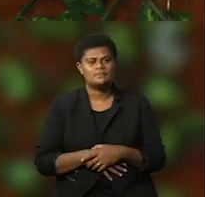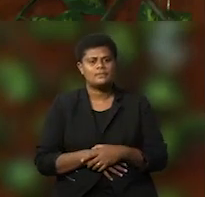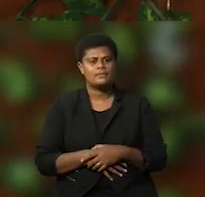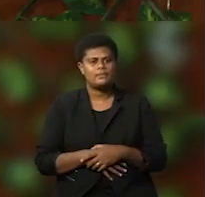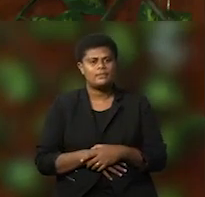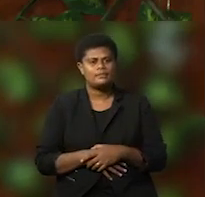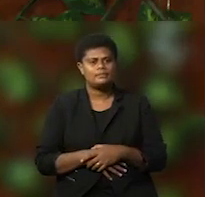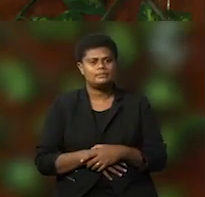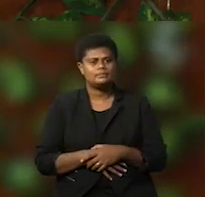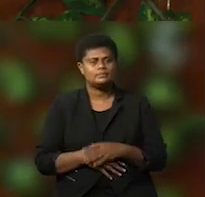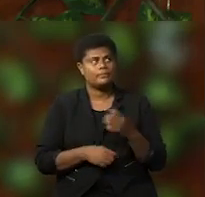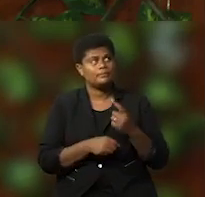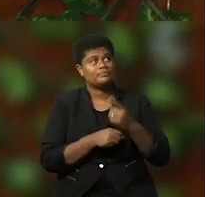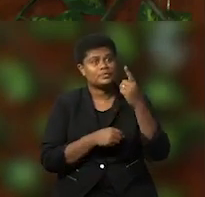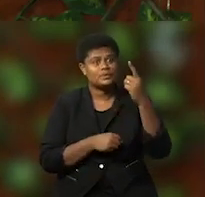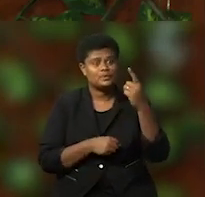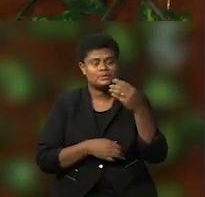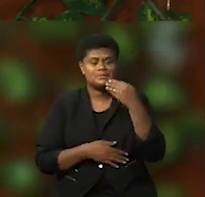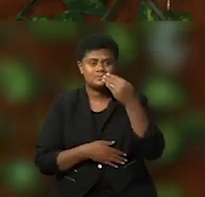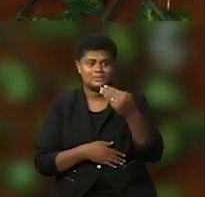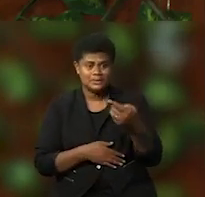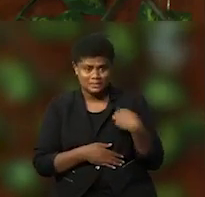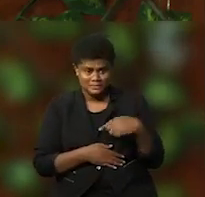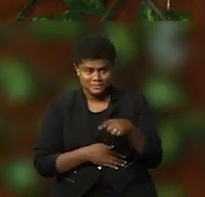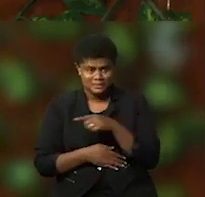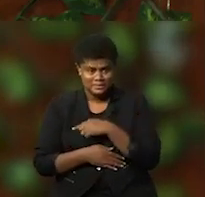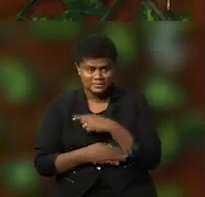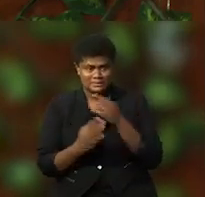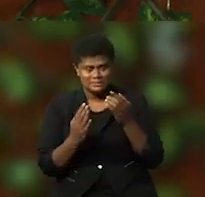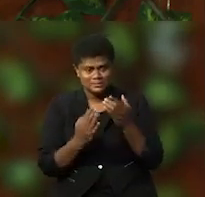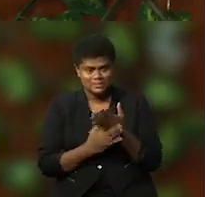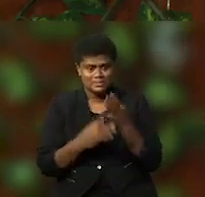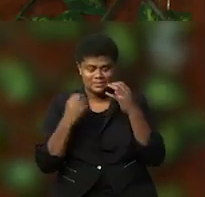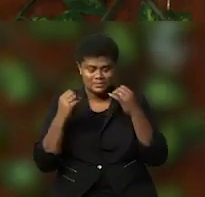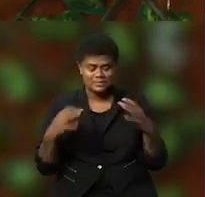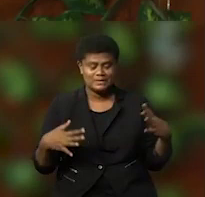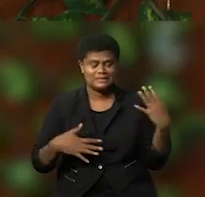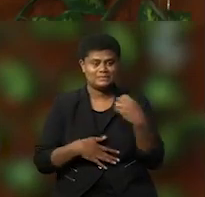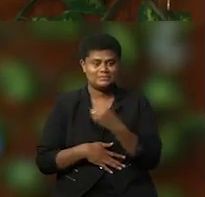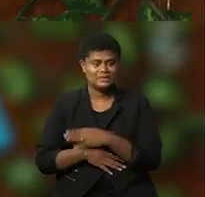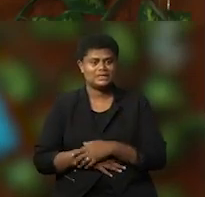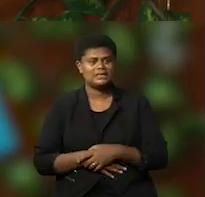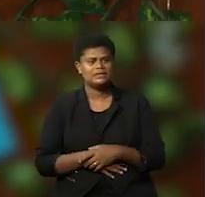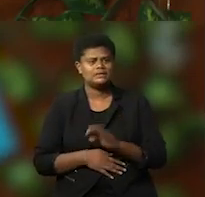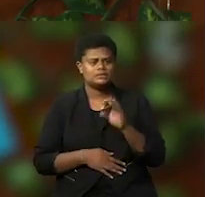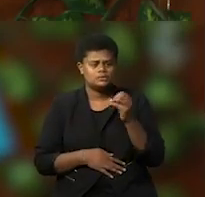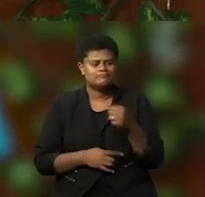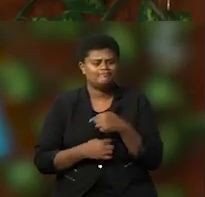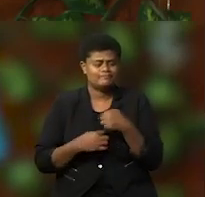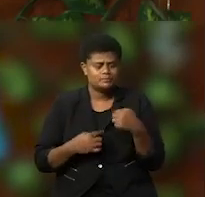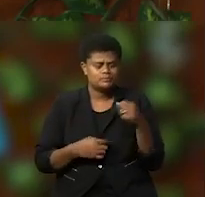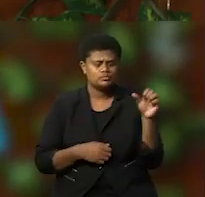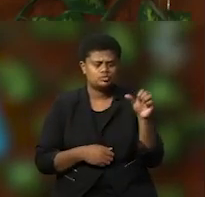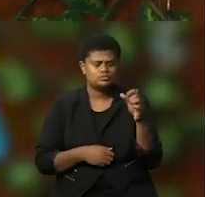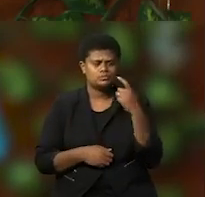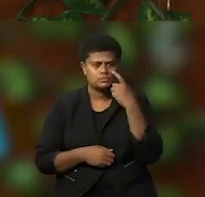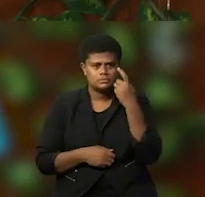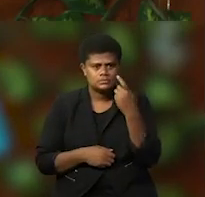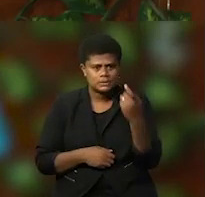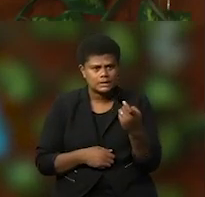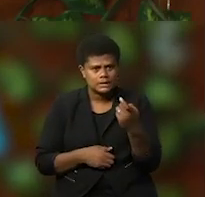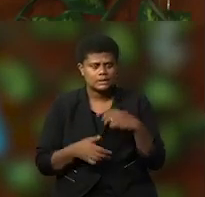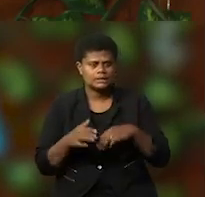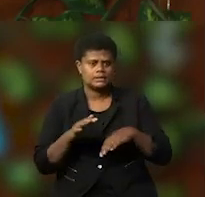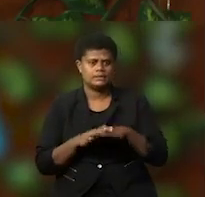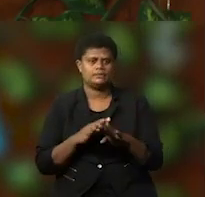of his Son, and we need to pay careful attention to him in these last days. The description of